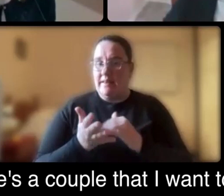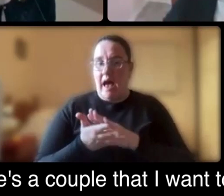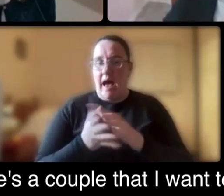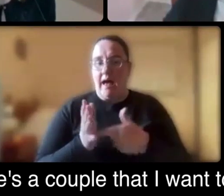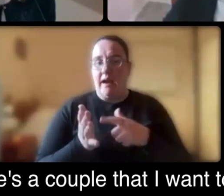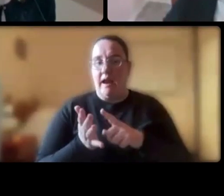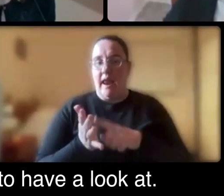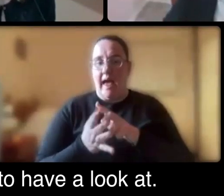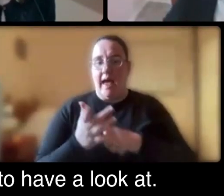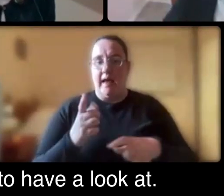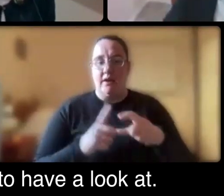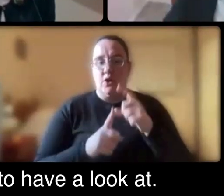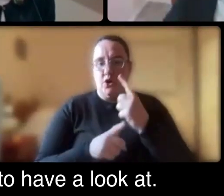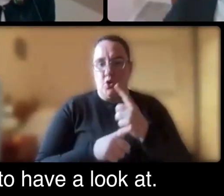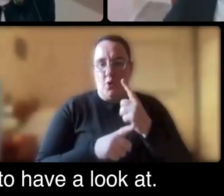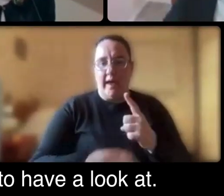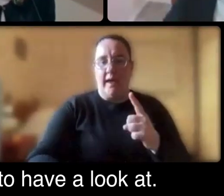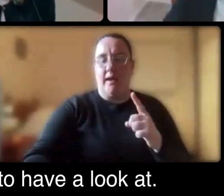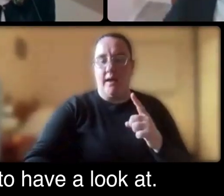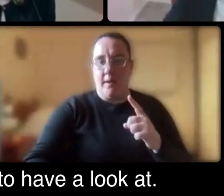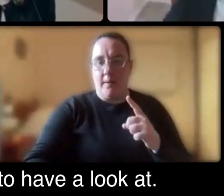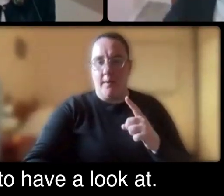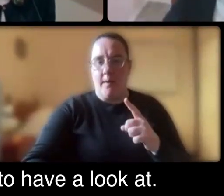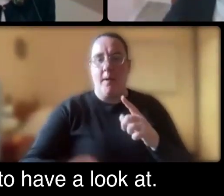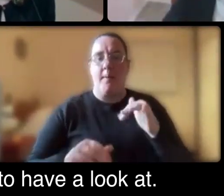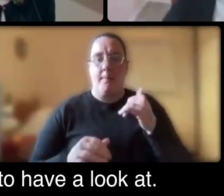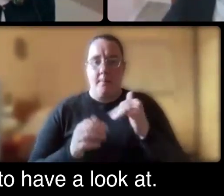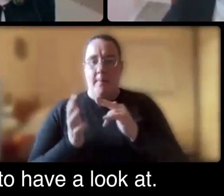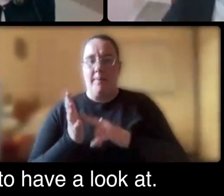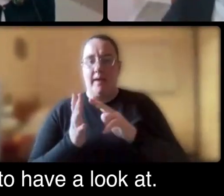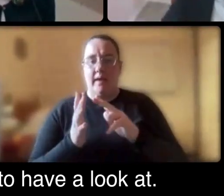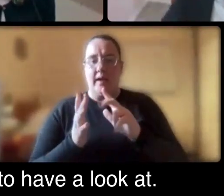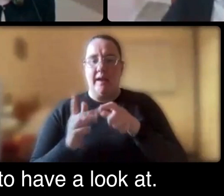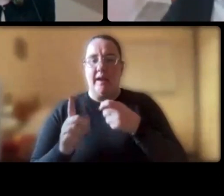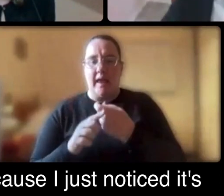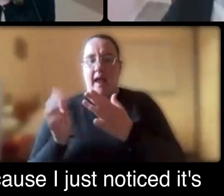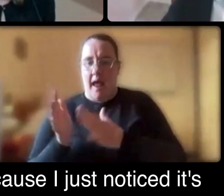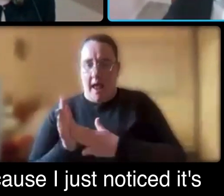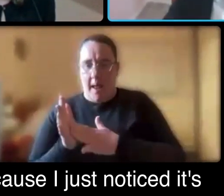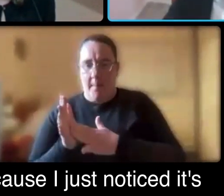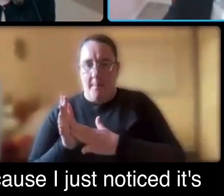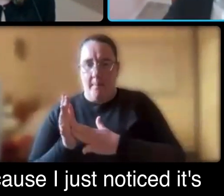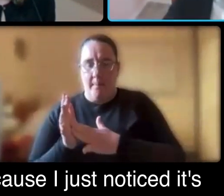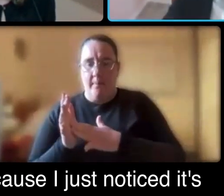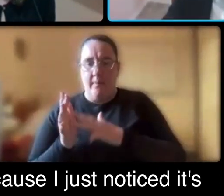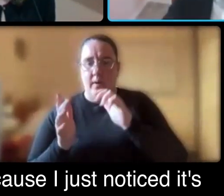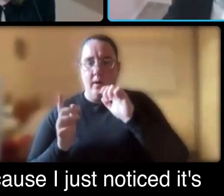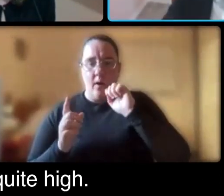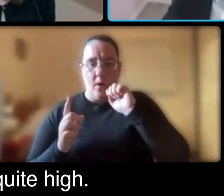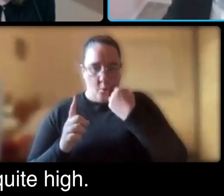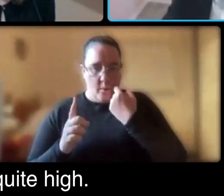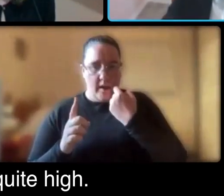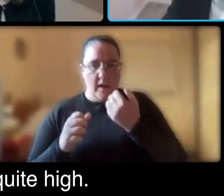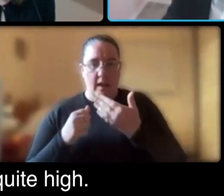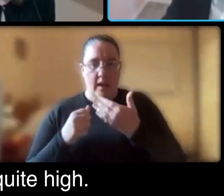one, Nick, and there's a couple that I want to get Carol and Mel to have a look at if they haven't had a chance to. Well, I might jump onto one because I just noticed